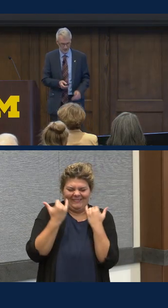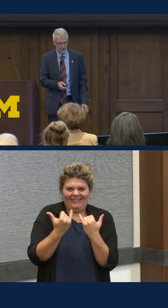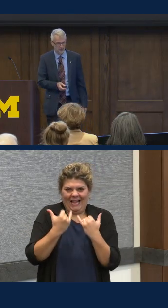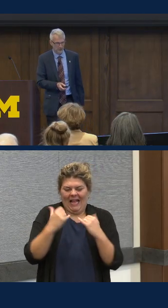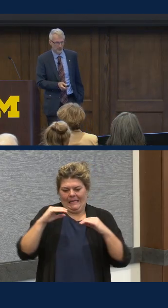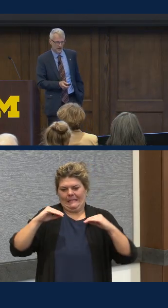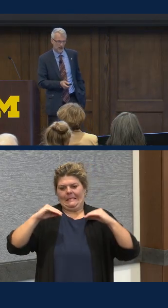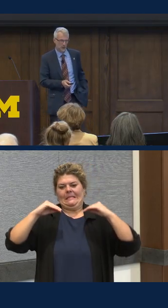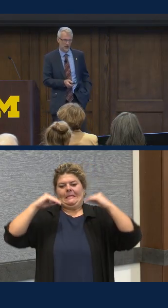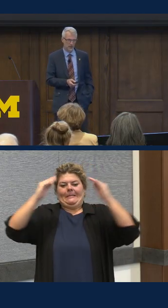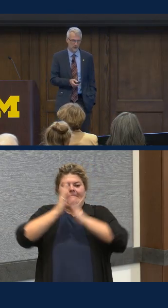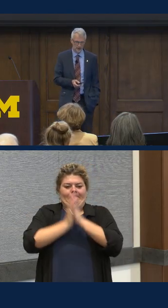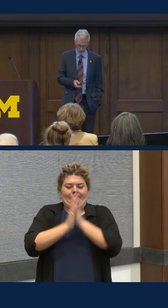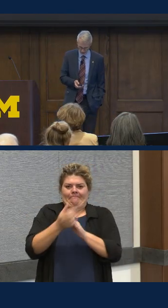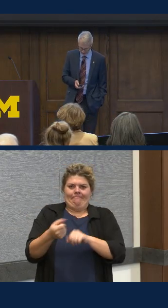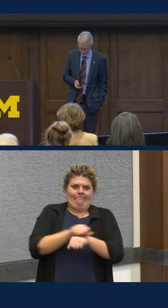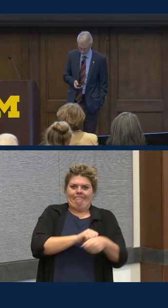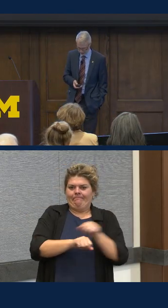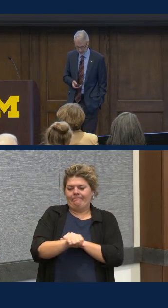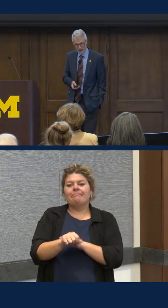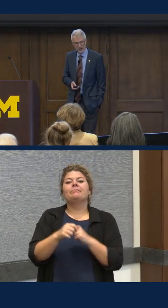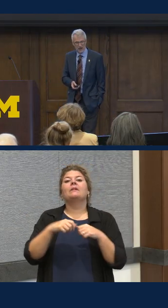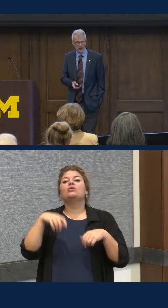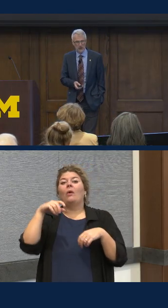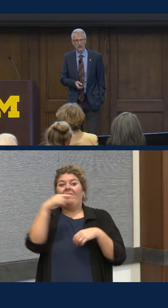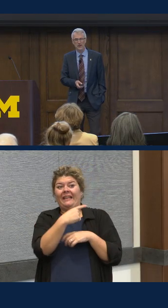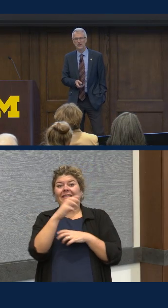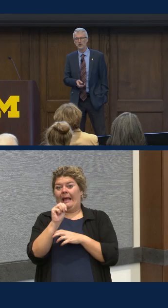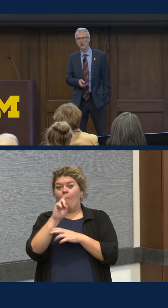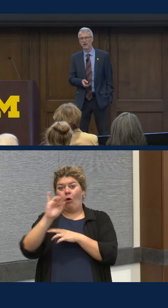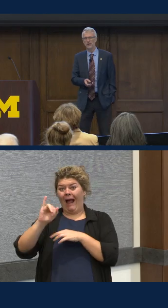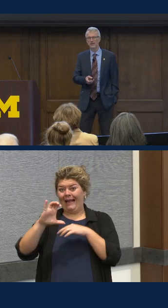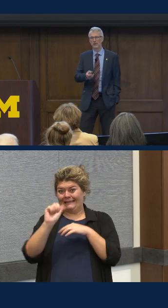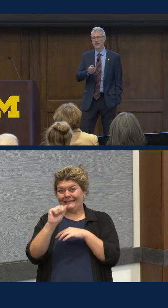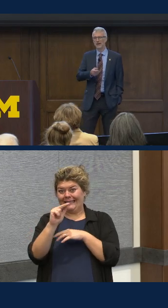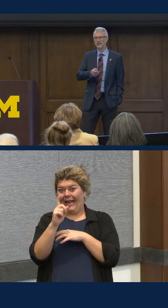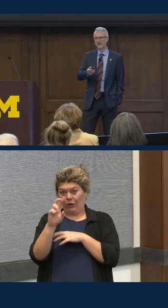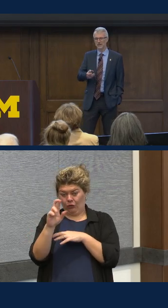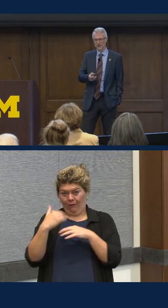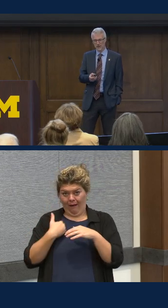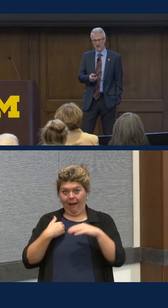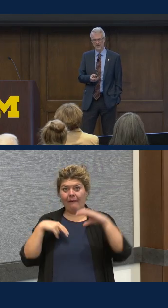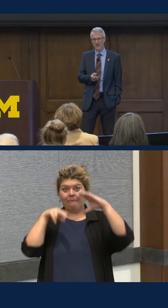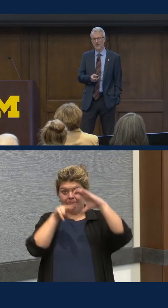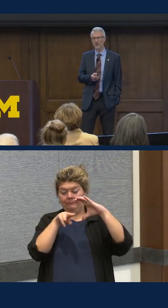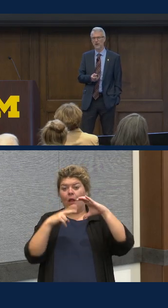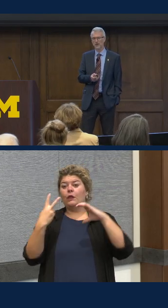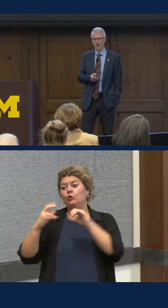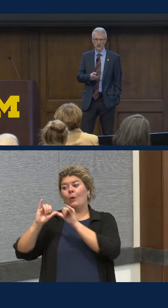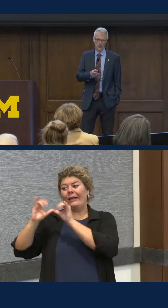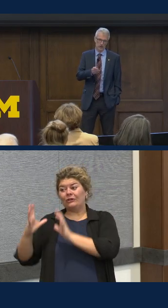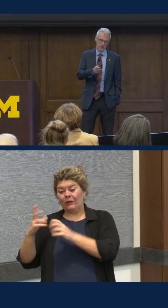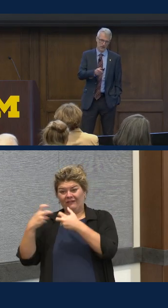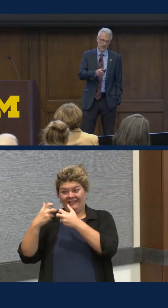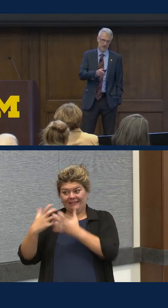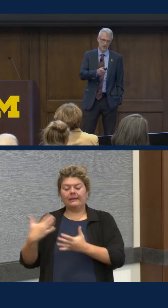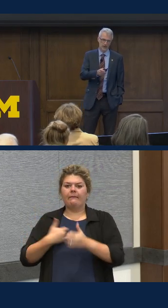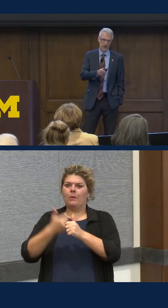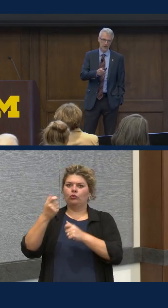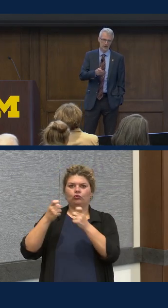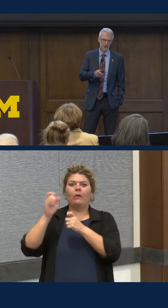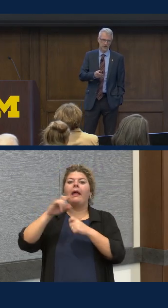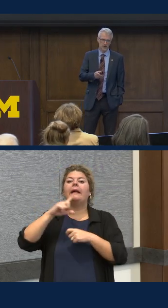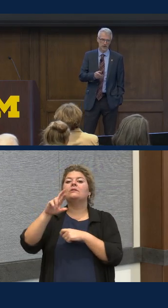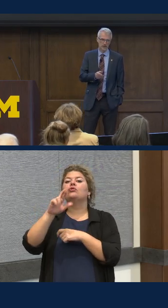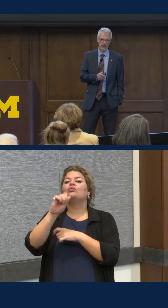part of it. This cutaway view of an MRI scanner shows the 2 parts that we engineers and physicists have the most control over, and that is the